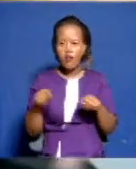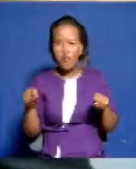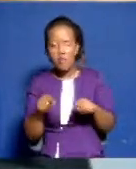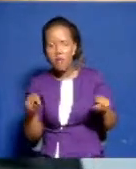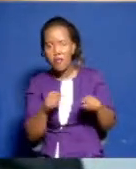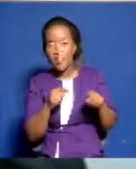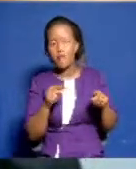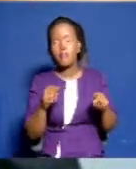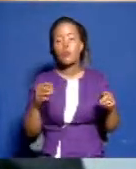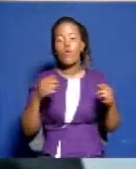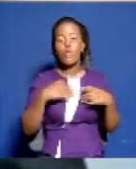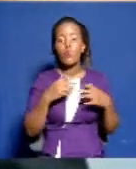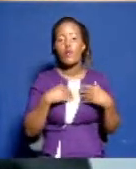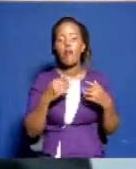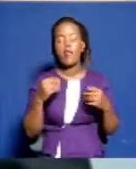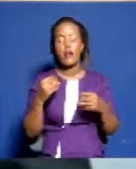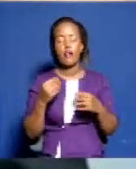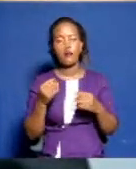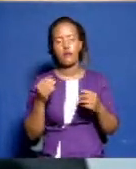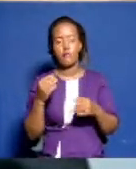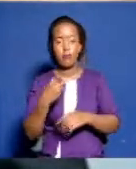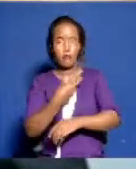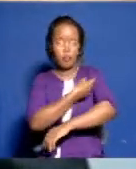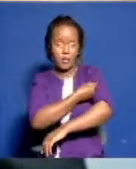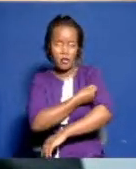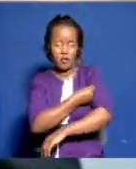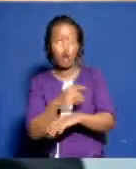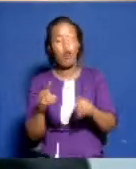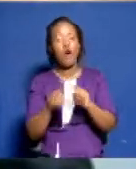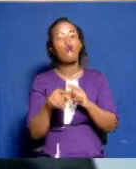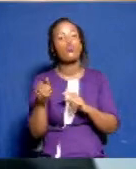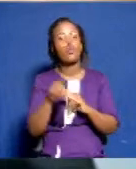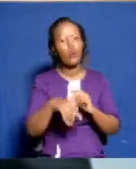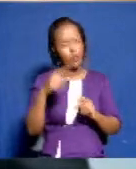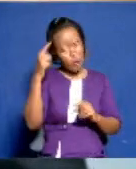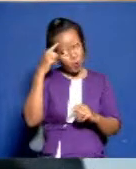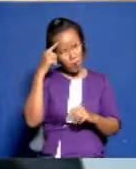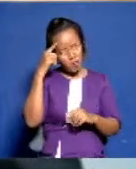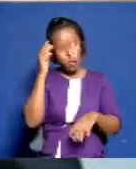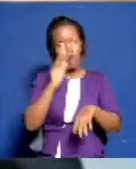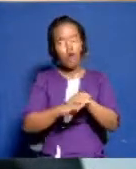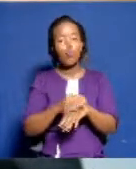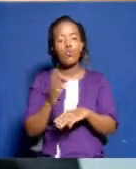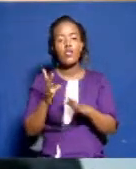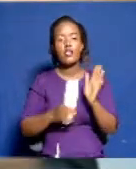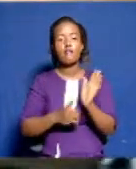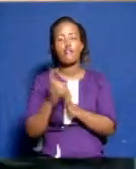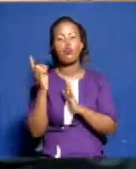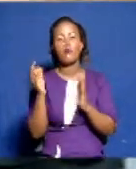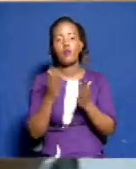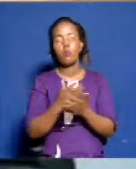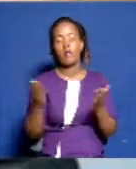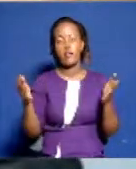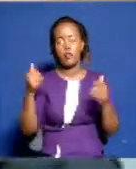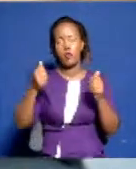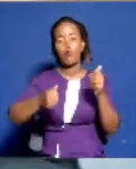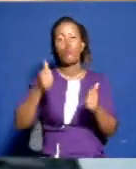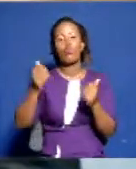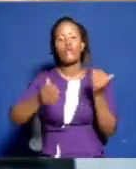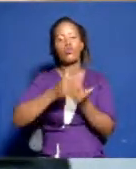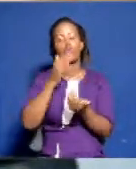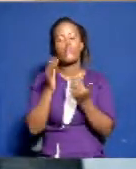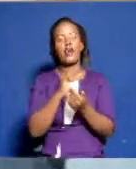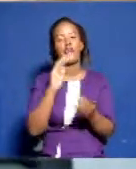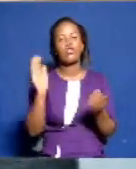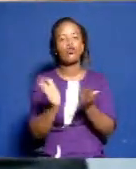side effects of the vaccine, and we felt there is a need to develop a product that takes care of that particular aspect, that fear